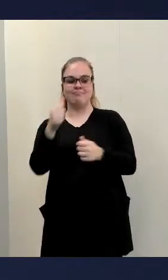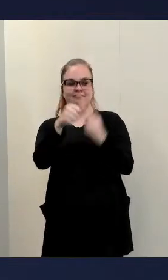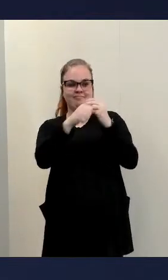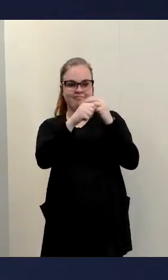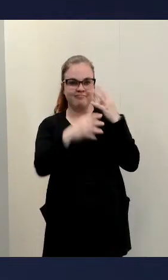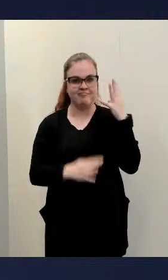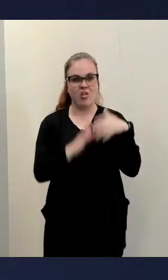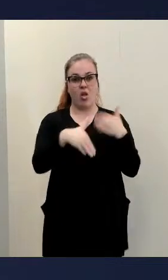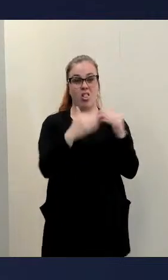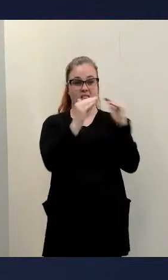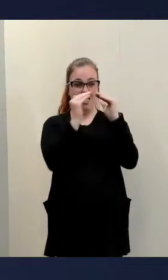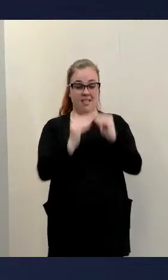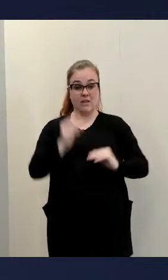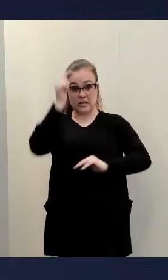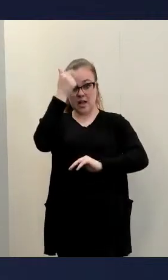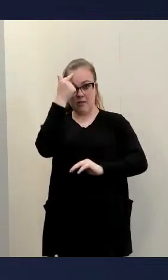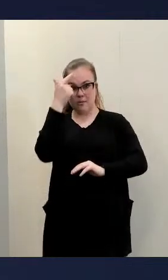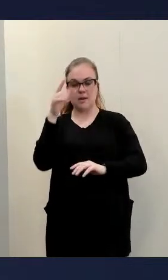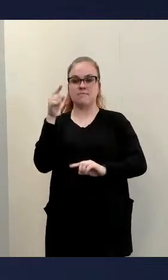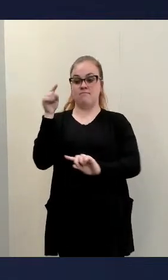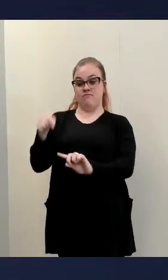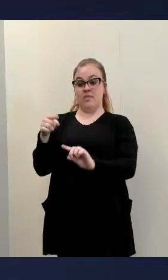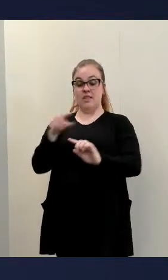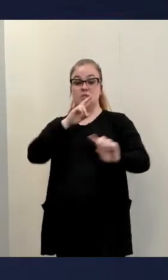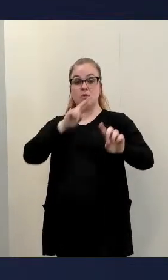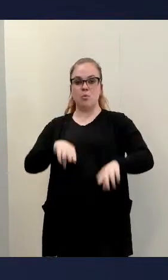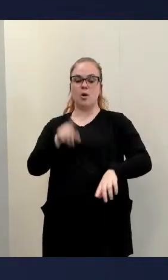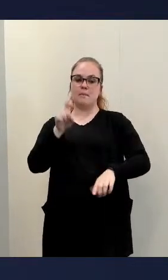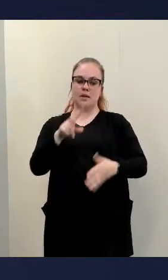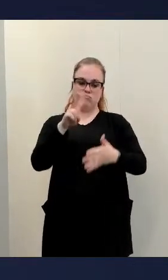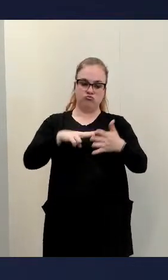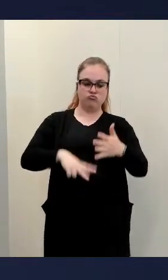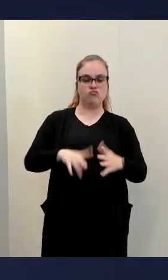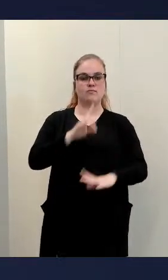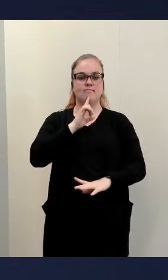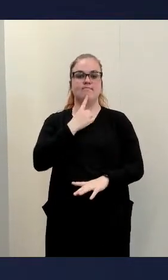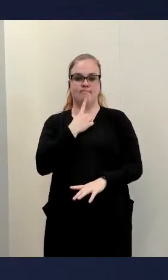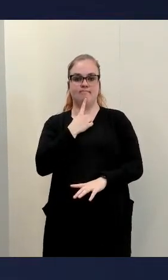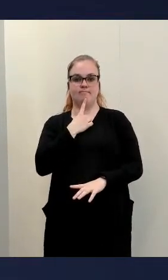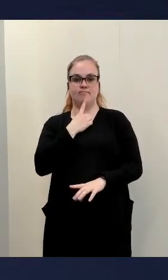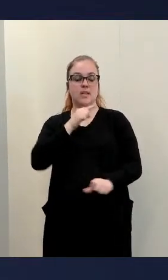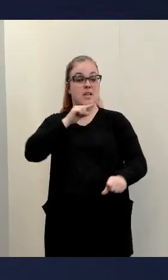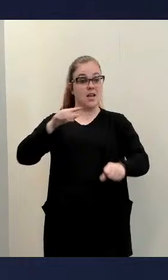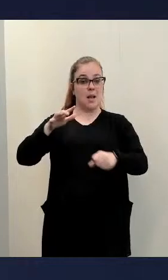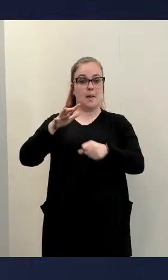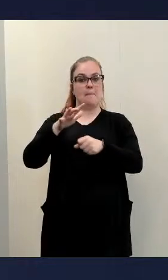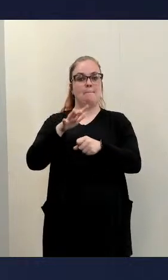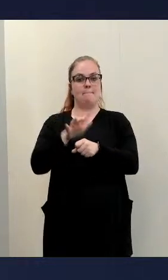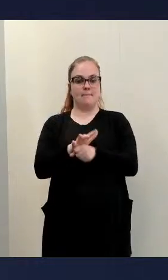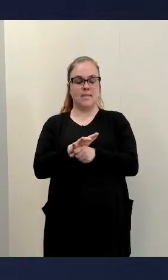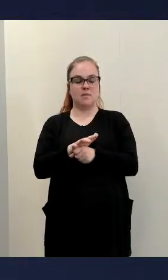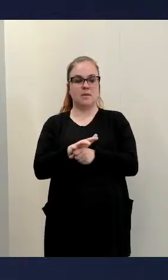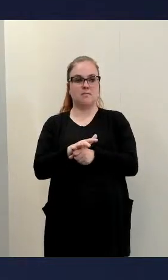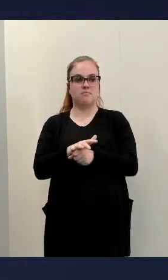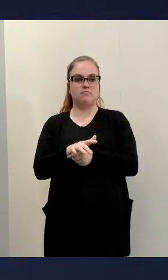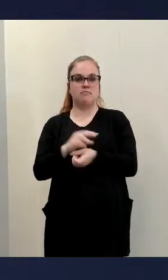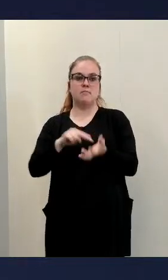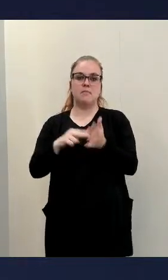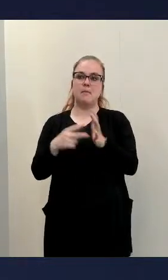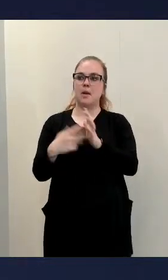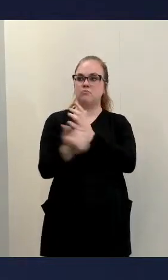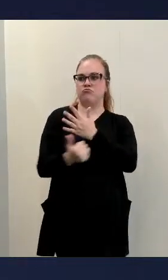every level of government to take this report seriously and make a commitment, make it a